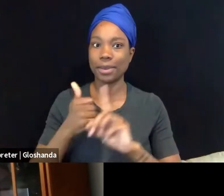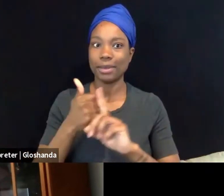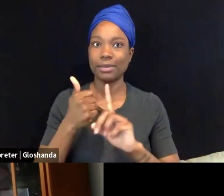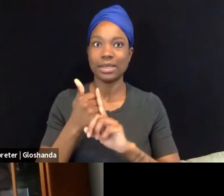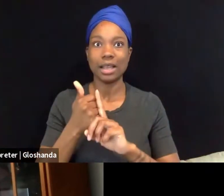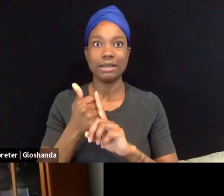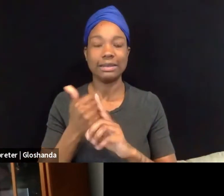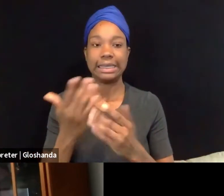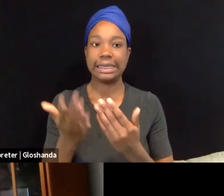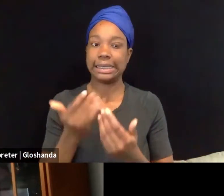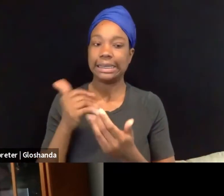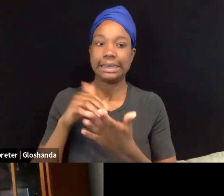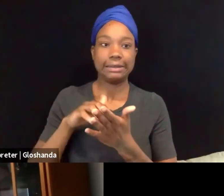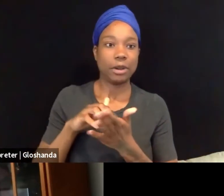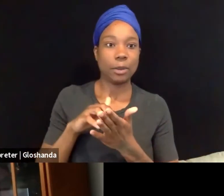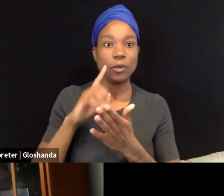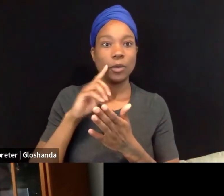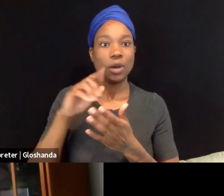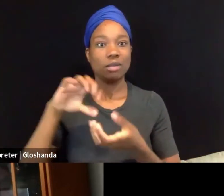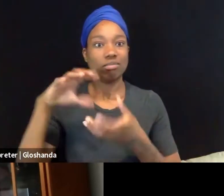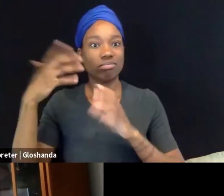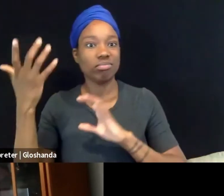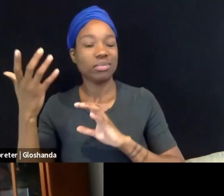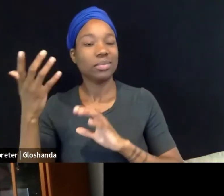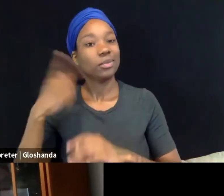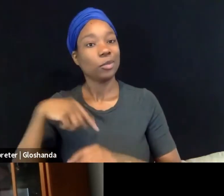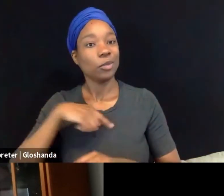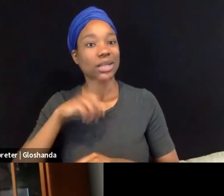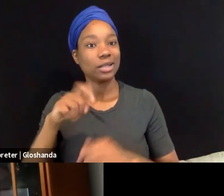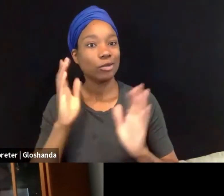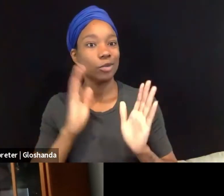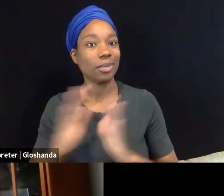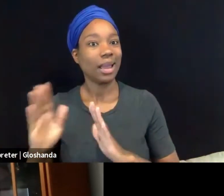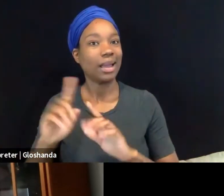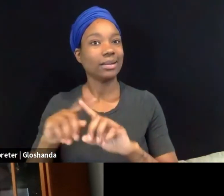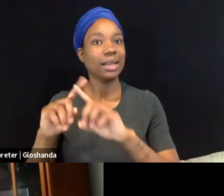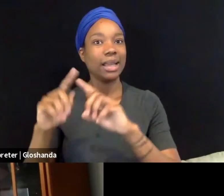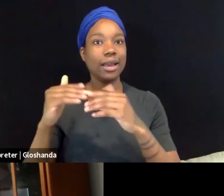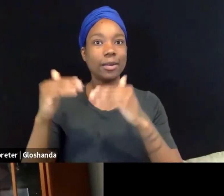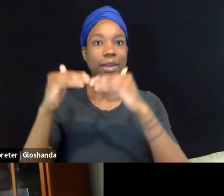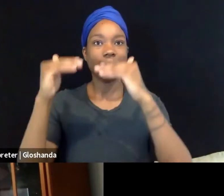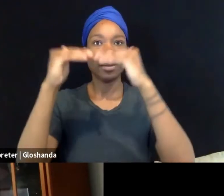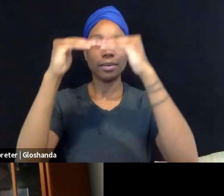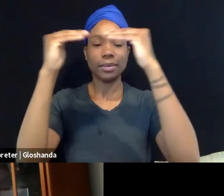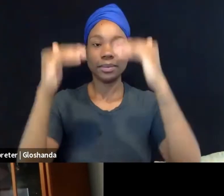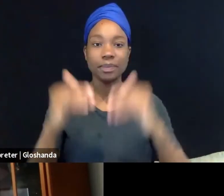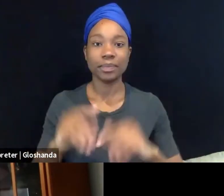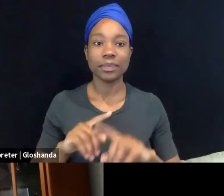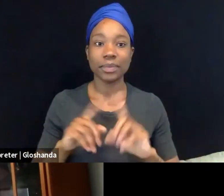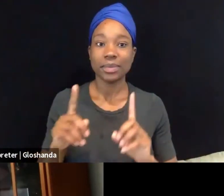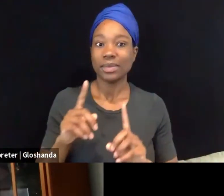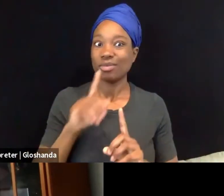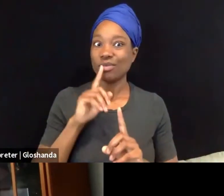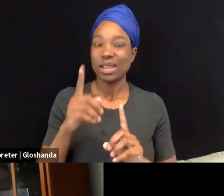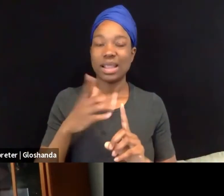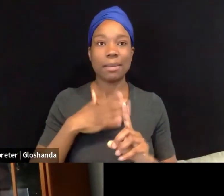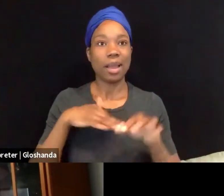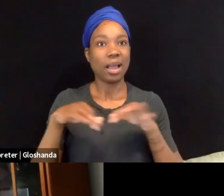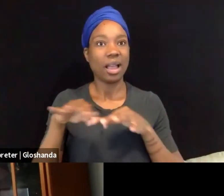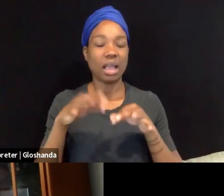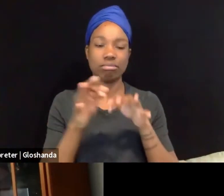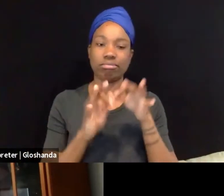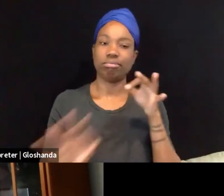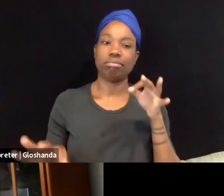disasters and the need for planning at all levels. But this is really an oversimplification to talk